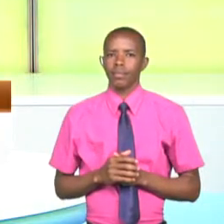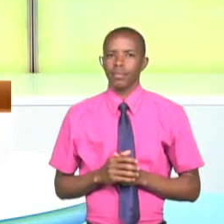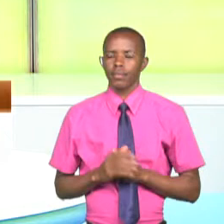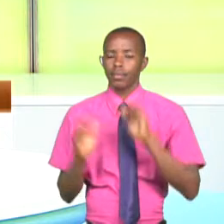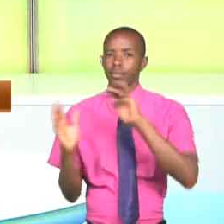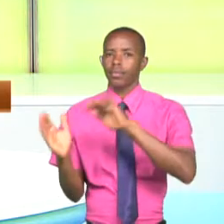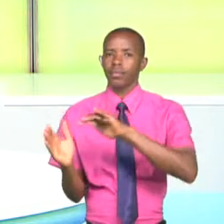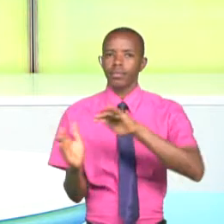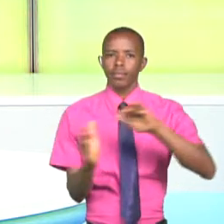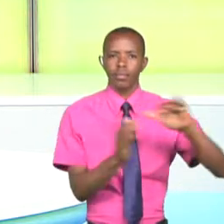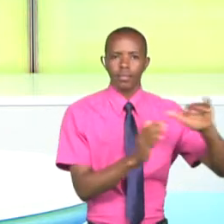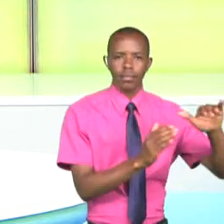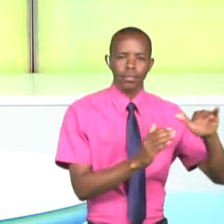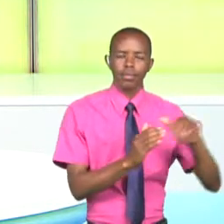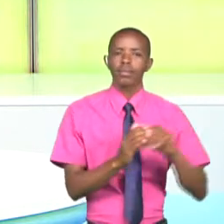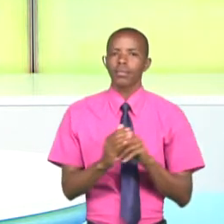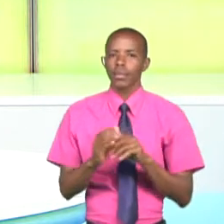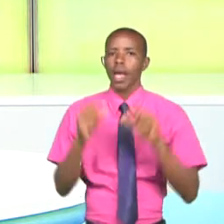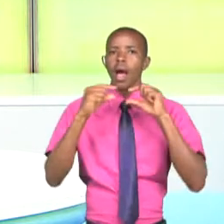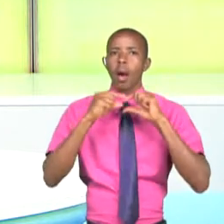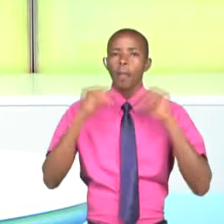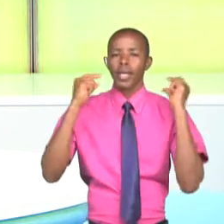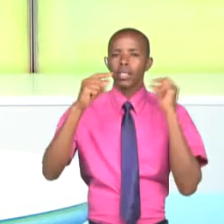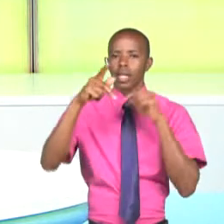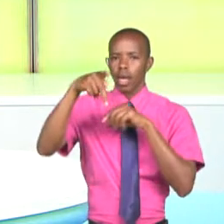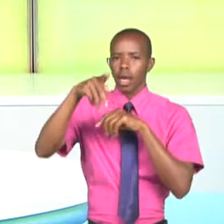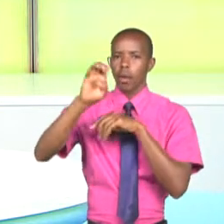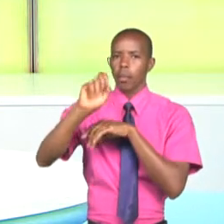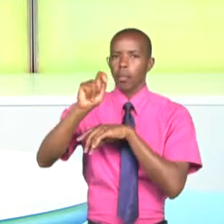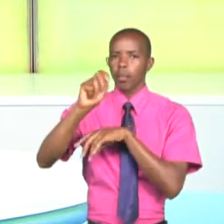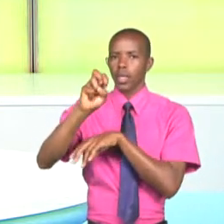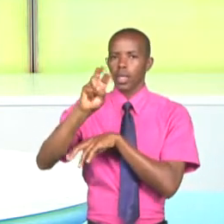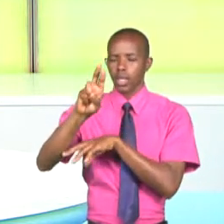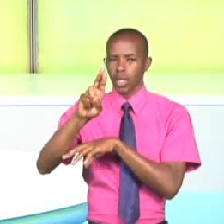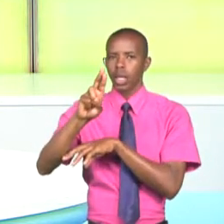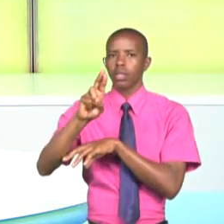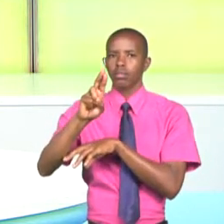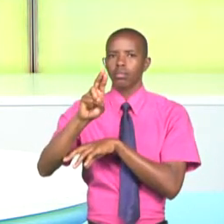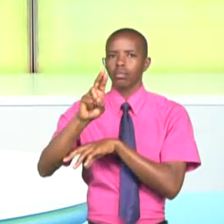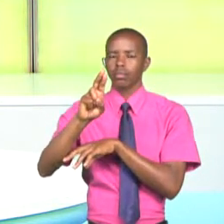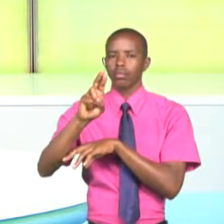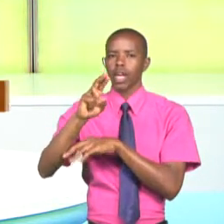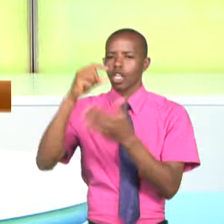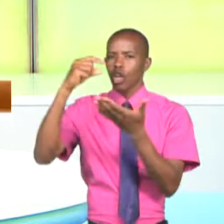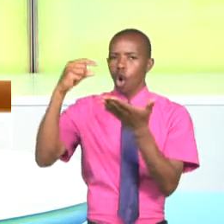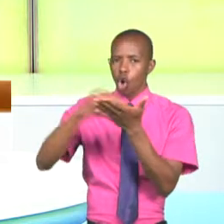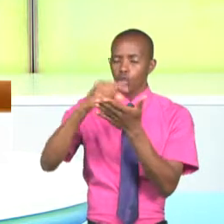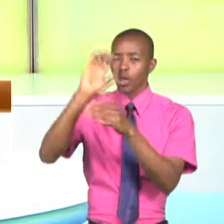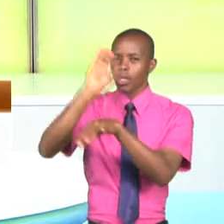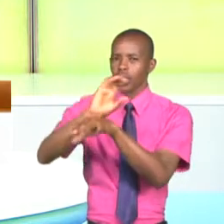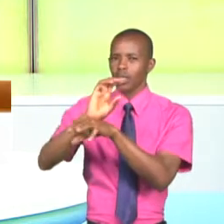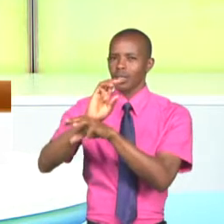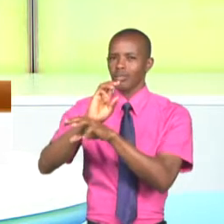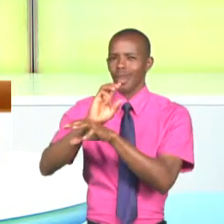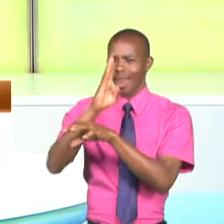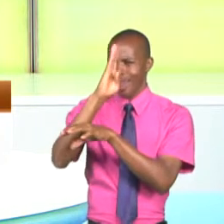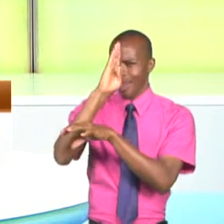Haya, mtazamaji, mhubiri Peter Murabe wa kanisa la Gospel Embassy mjini Kisii anatia shauku kwenye